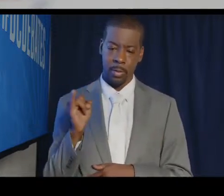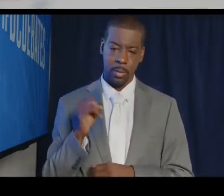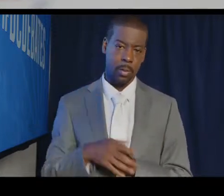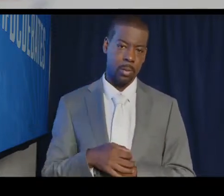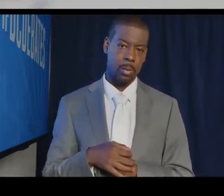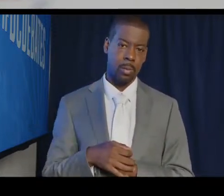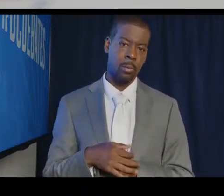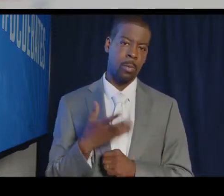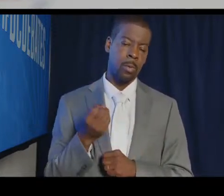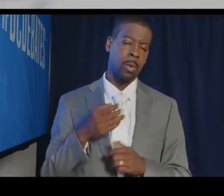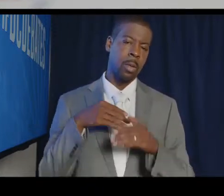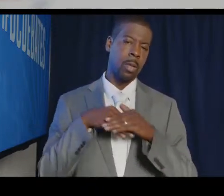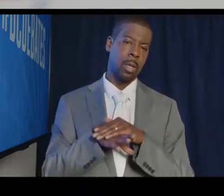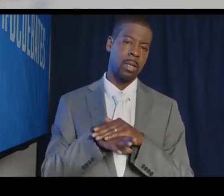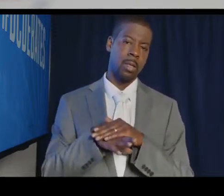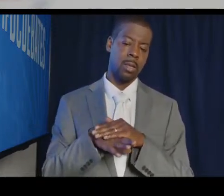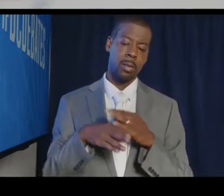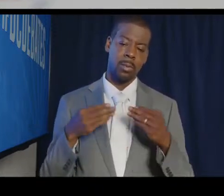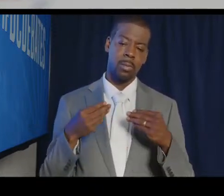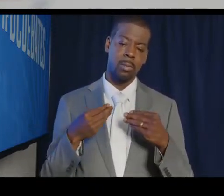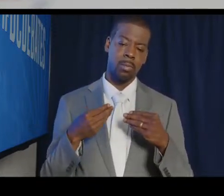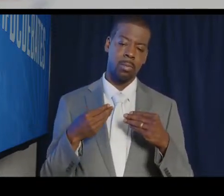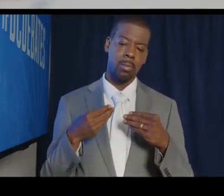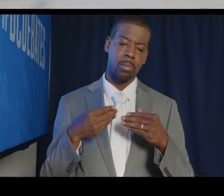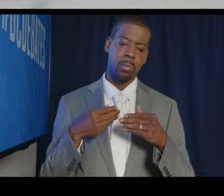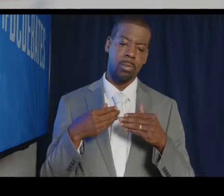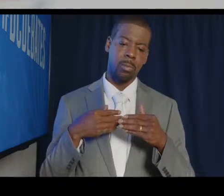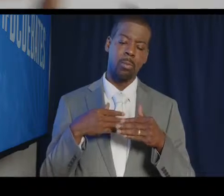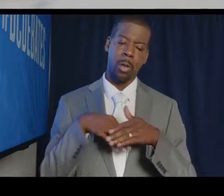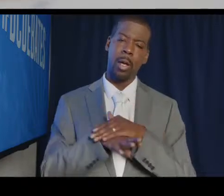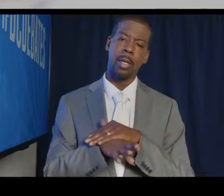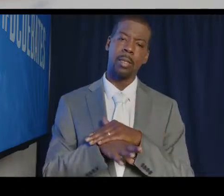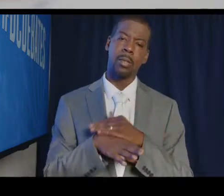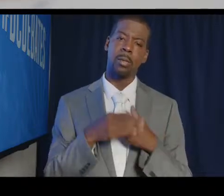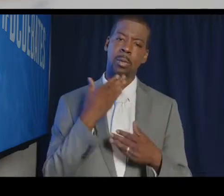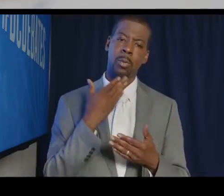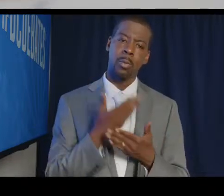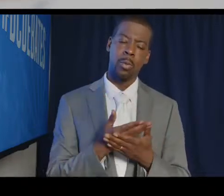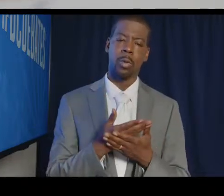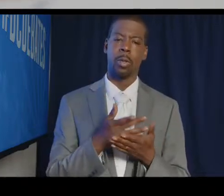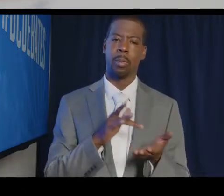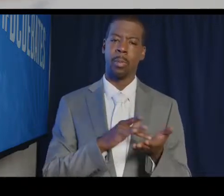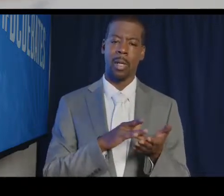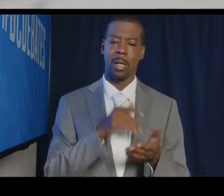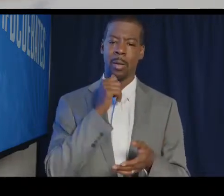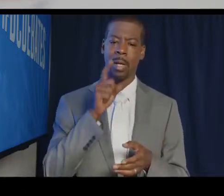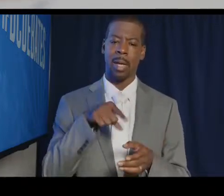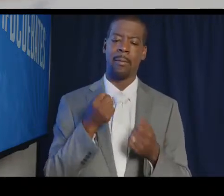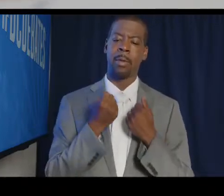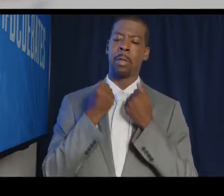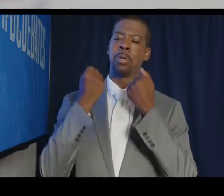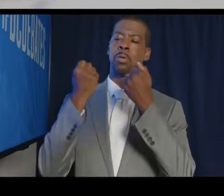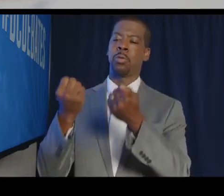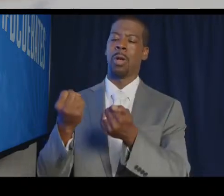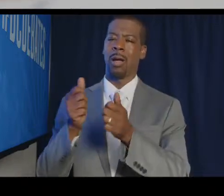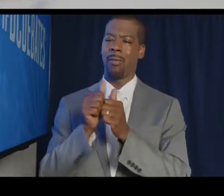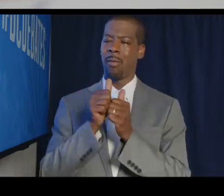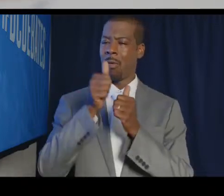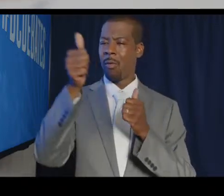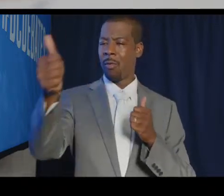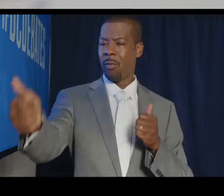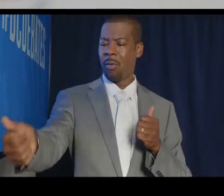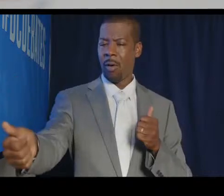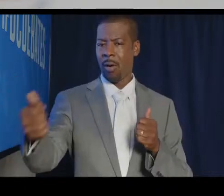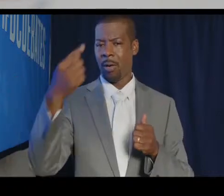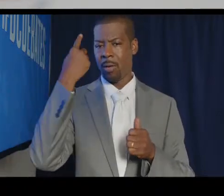area where people are living. So like Councilmember Henderson says, you don't have to go all the way across town to get the care that you want and the care that you need. We also need to make sure